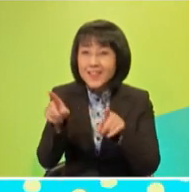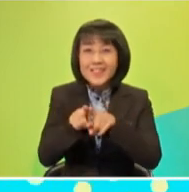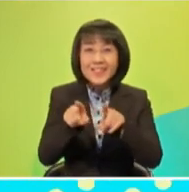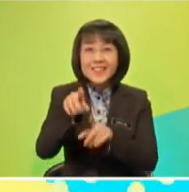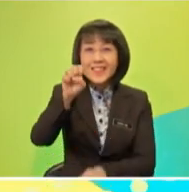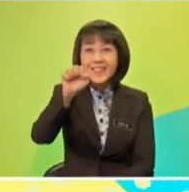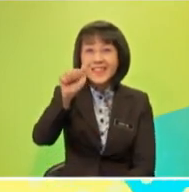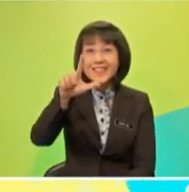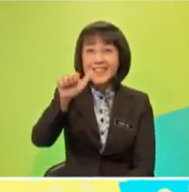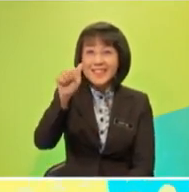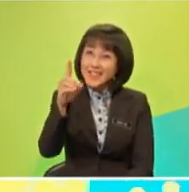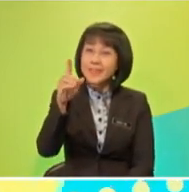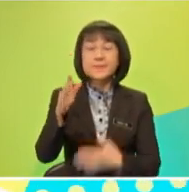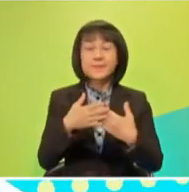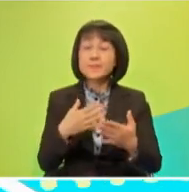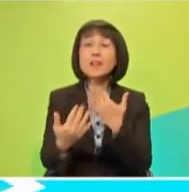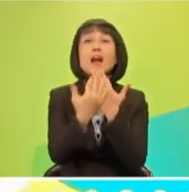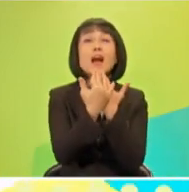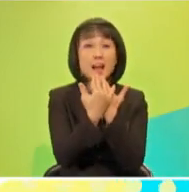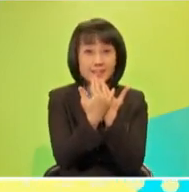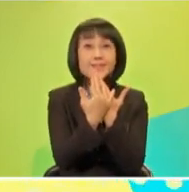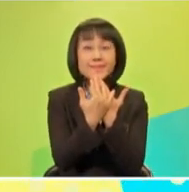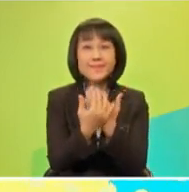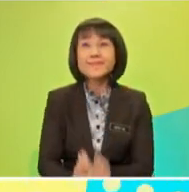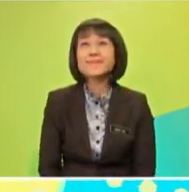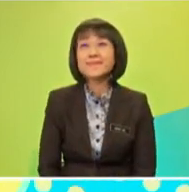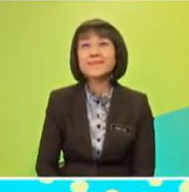Good try, Aaron. So Aaron deserves a